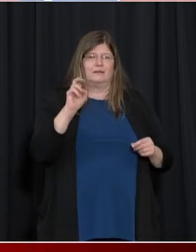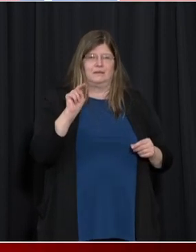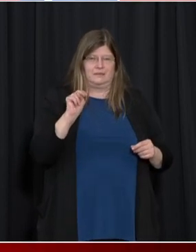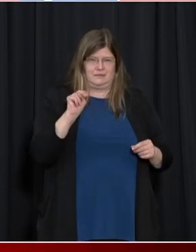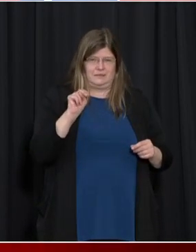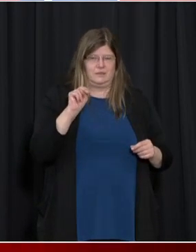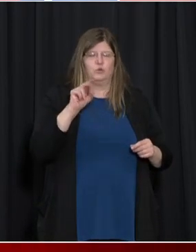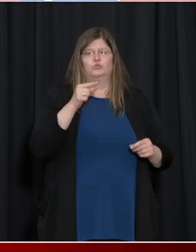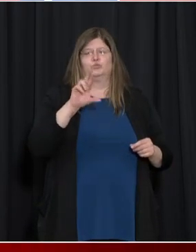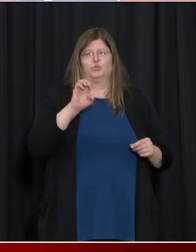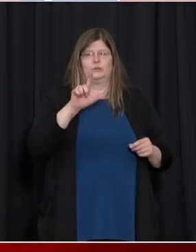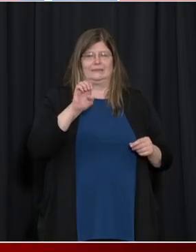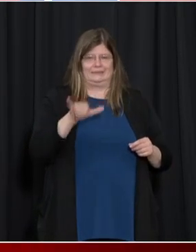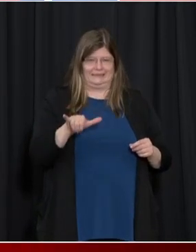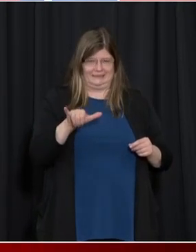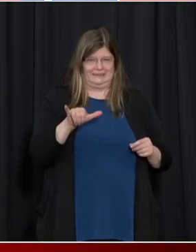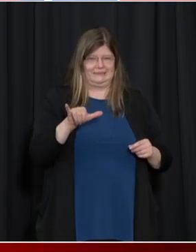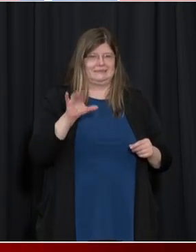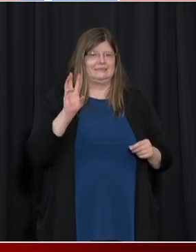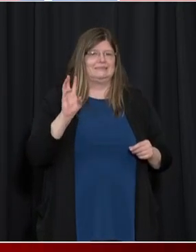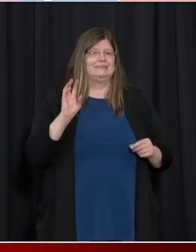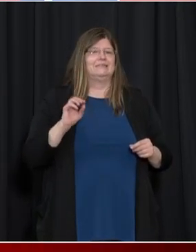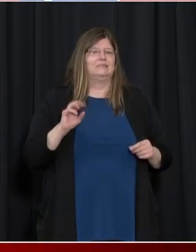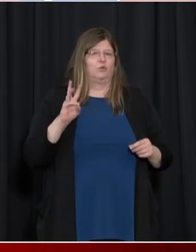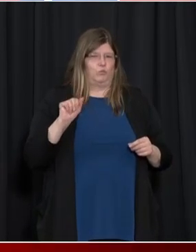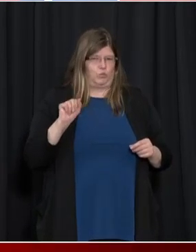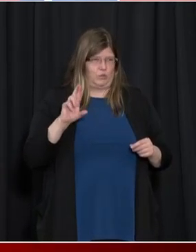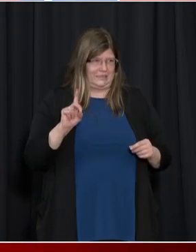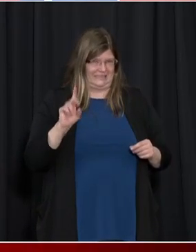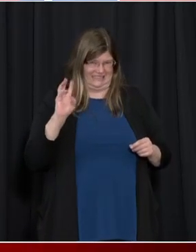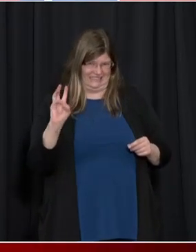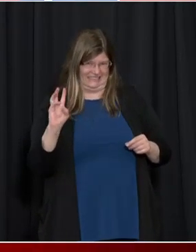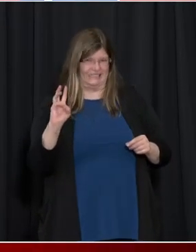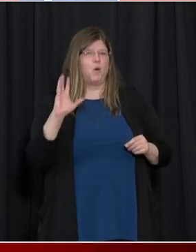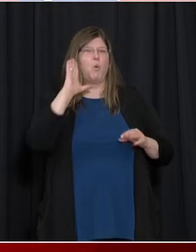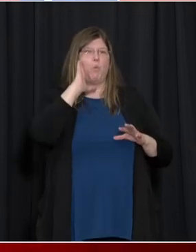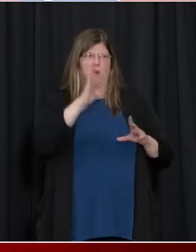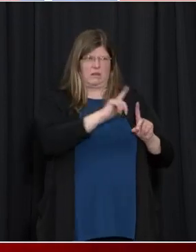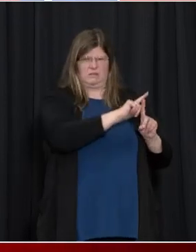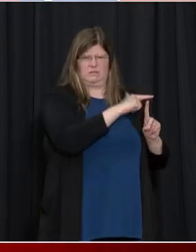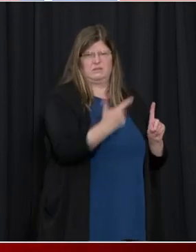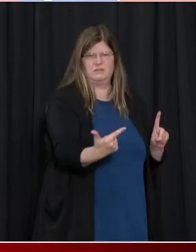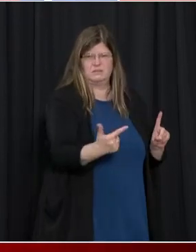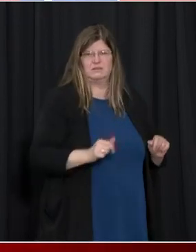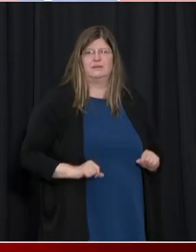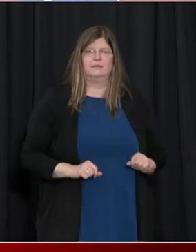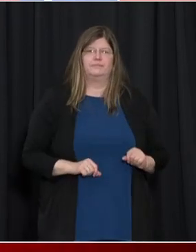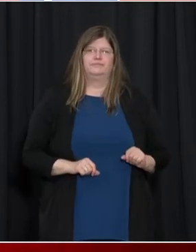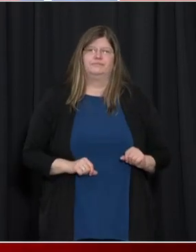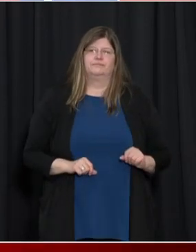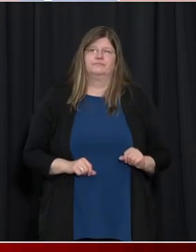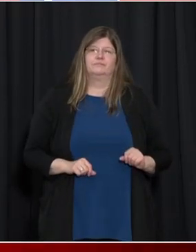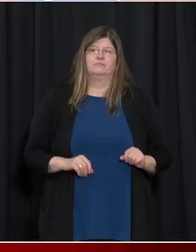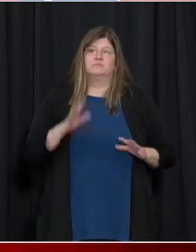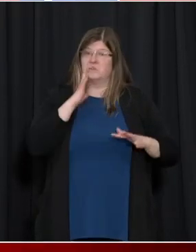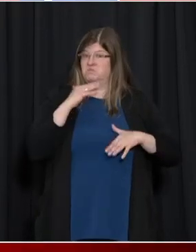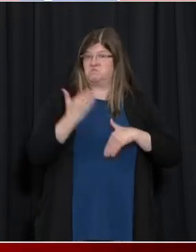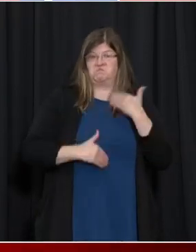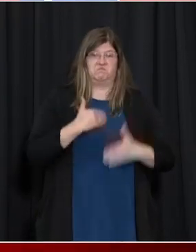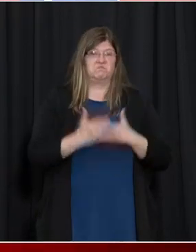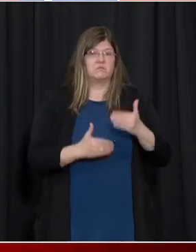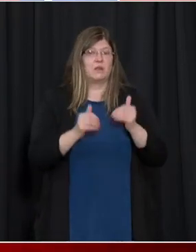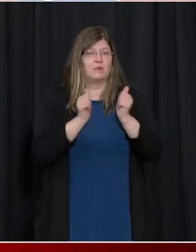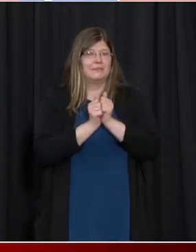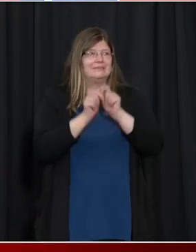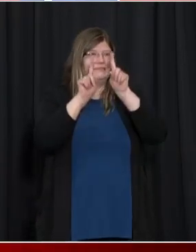that we would also release a reopening testing strategy, because you're right, as we